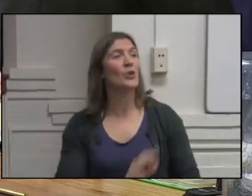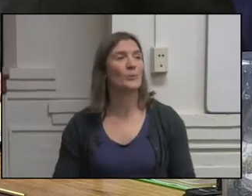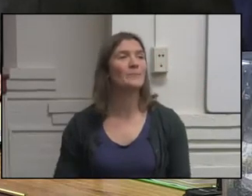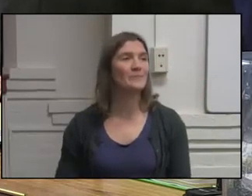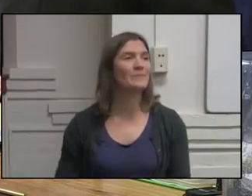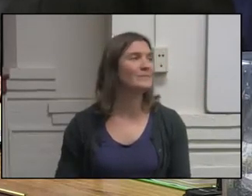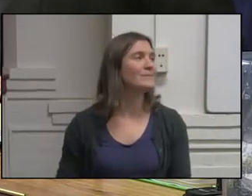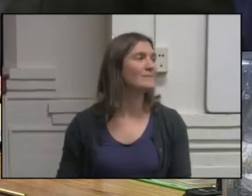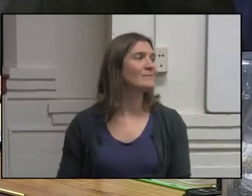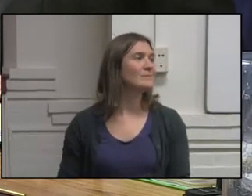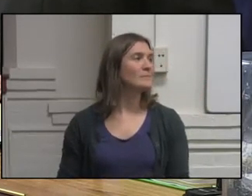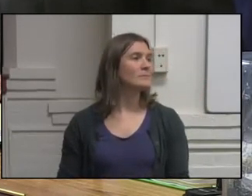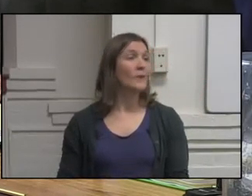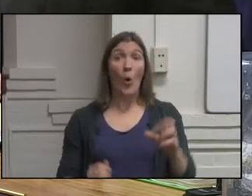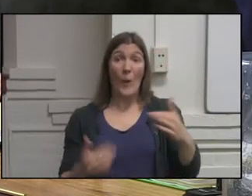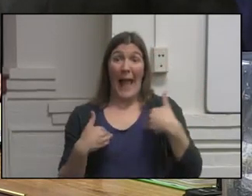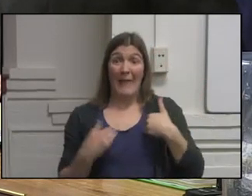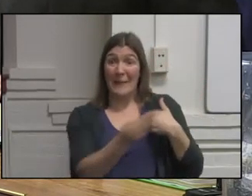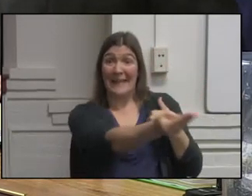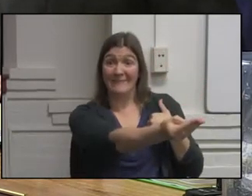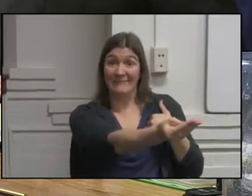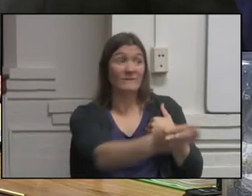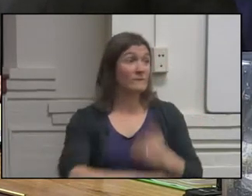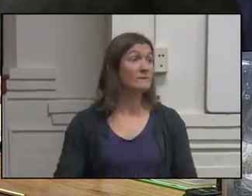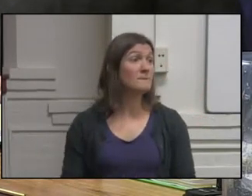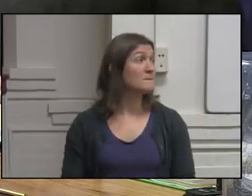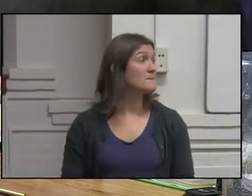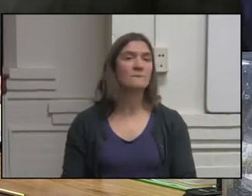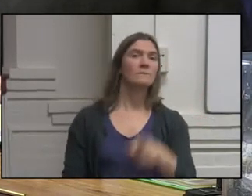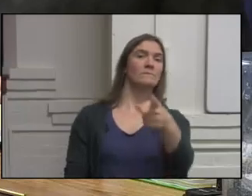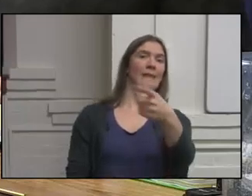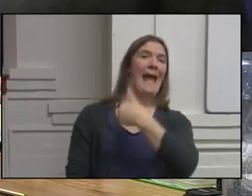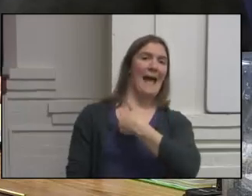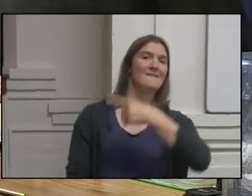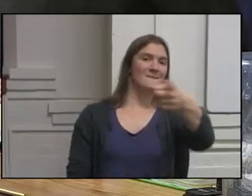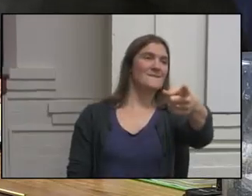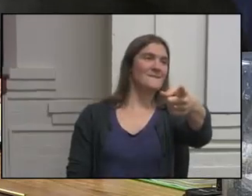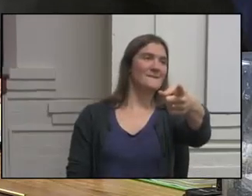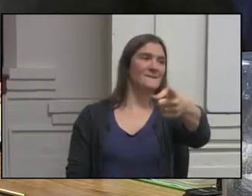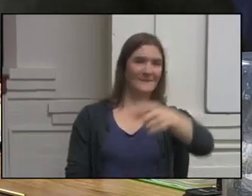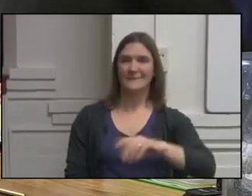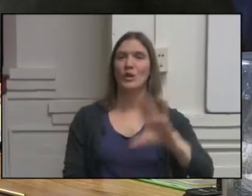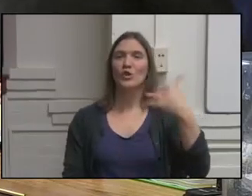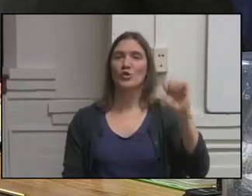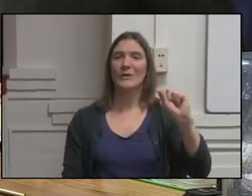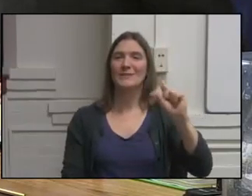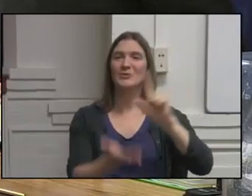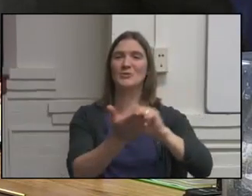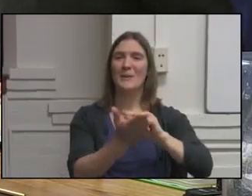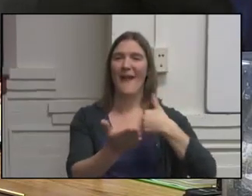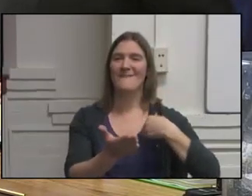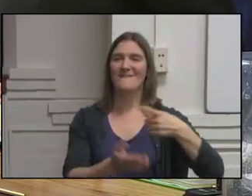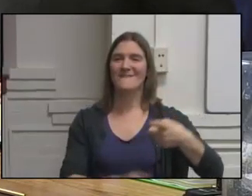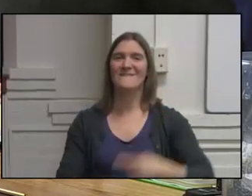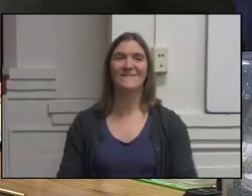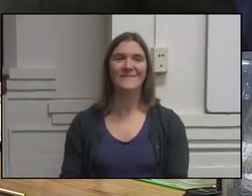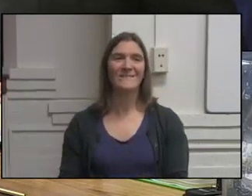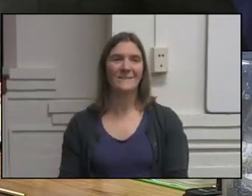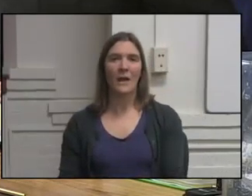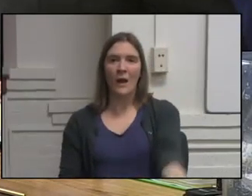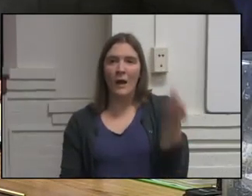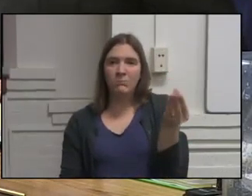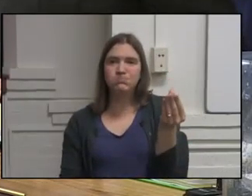checklist. Or we have them right now. Yeah. Oh, they're nope. There. Chris has them all. It's a big nice. Stack.